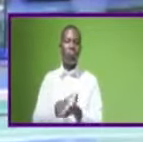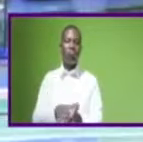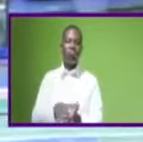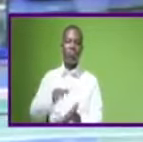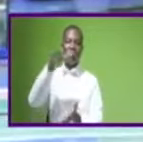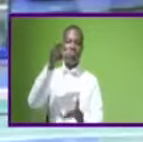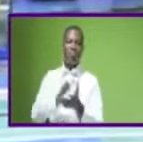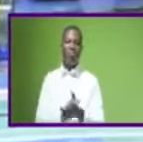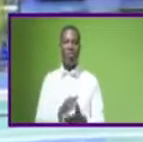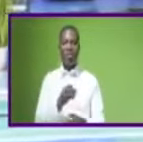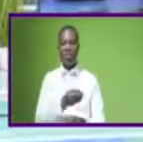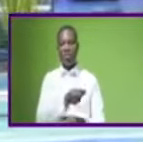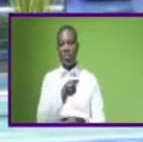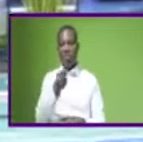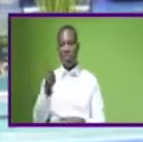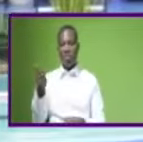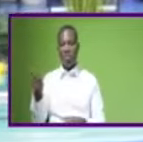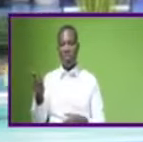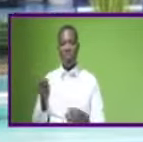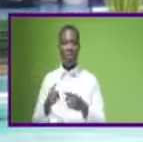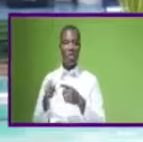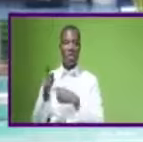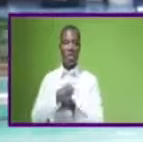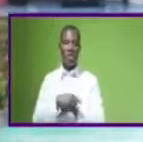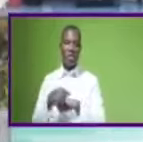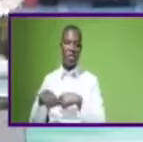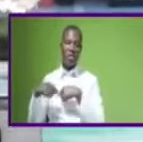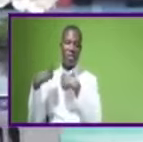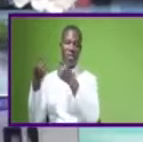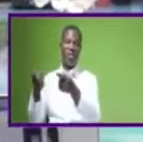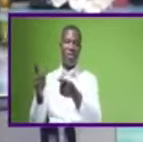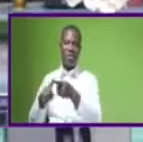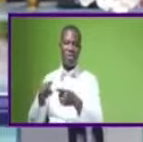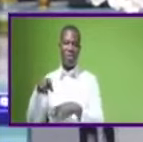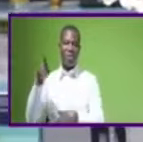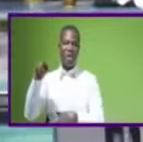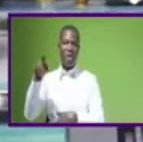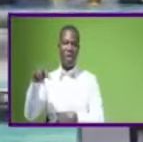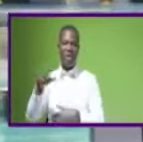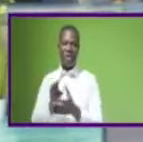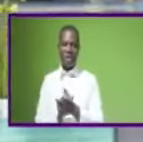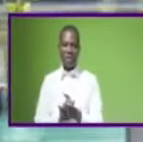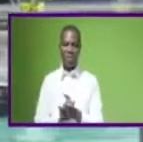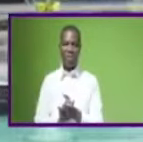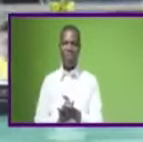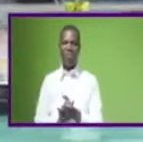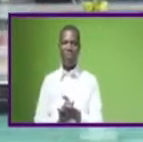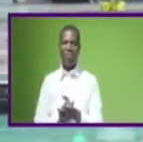And say, I saw me cram, was a me cop and cry, ma'am.